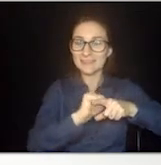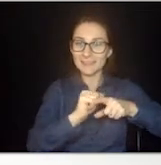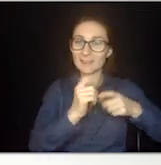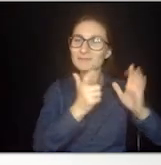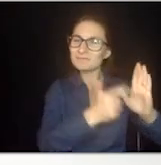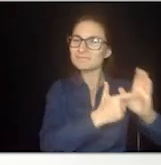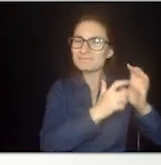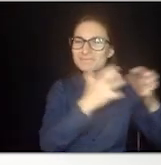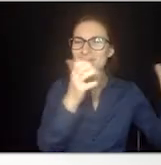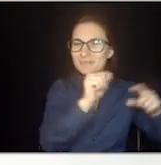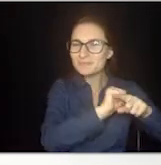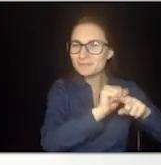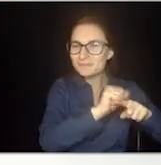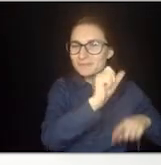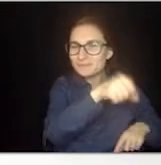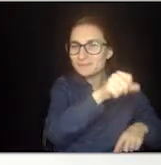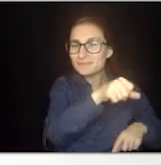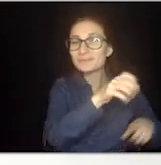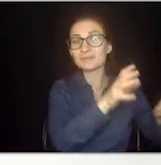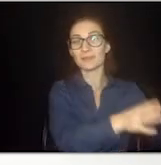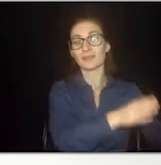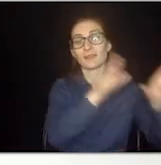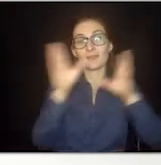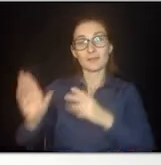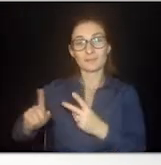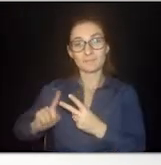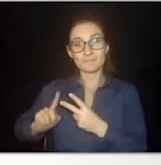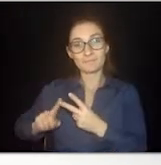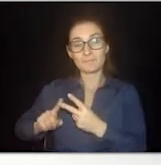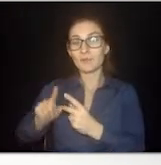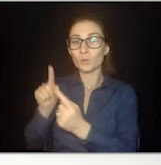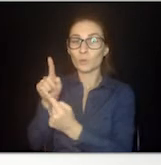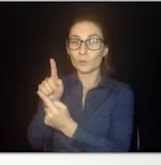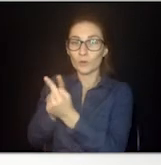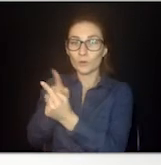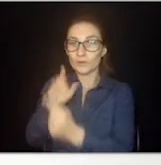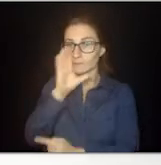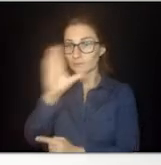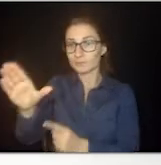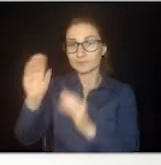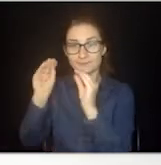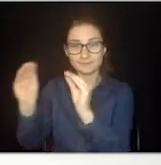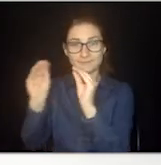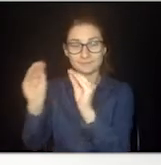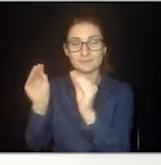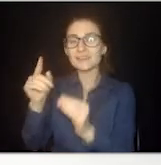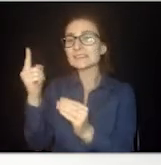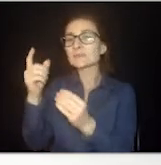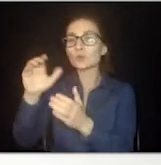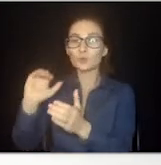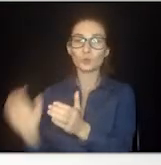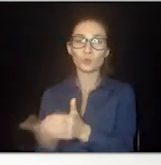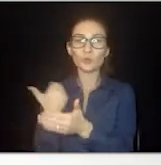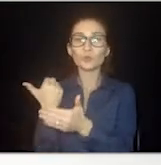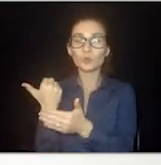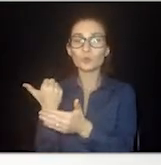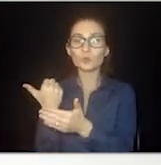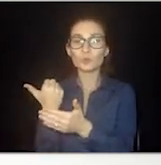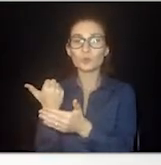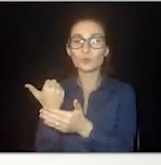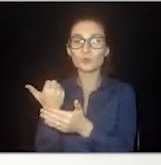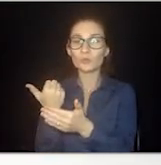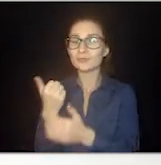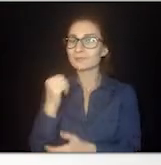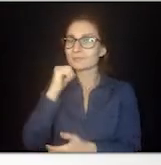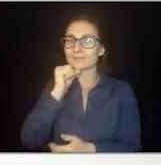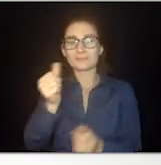they do need a great deal of practice with them. And then the other piece is the one-on-one direct teaching routine. That's where you're starting something from